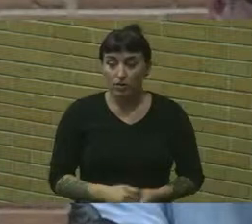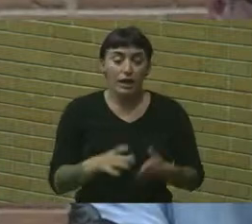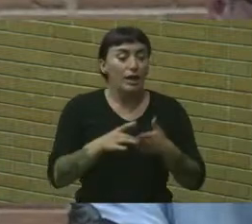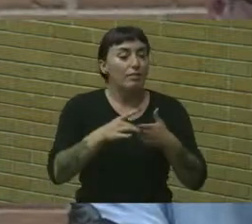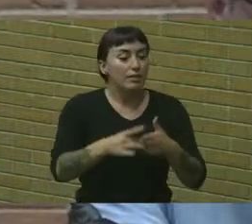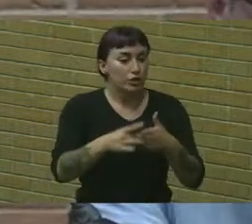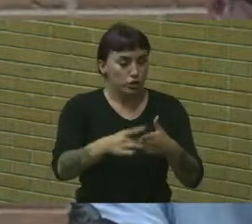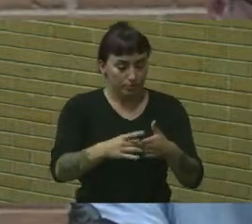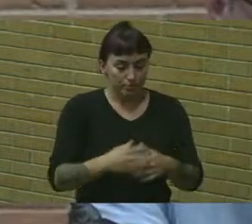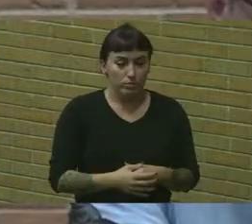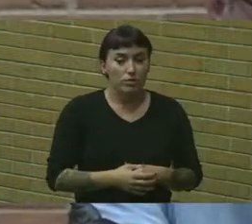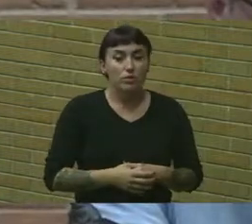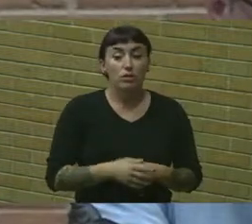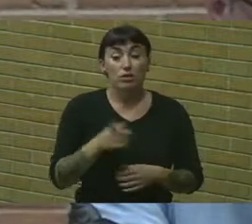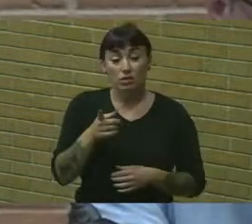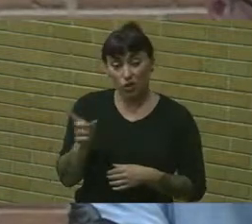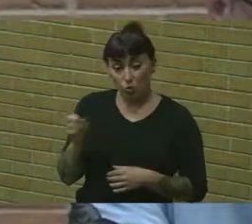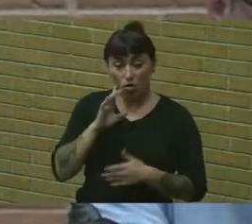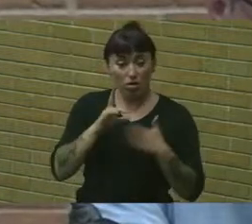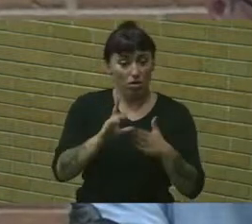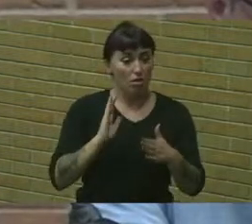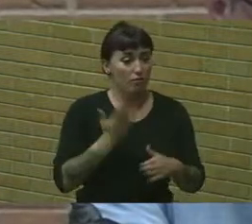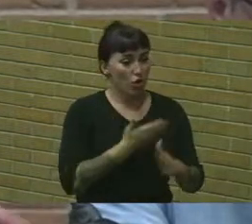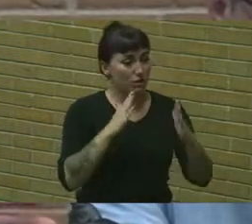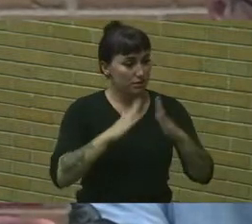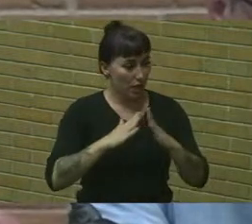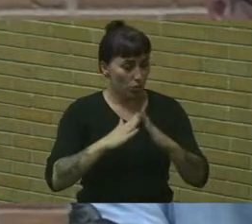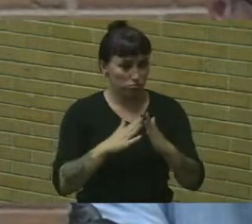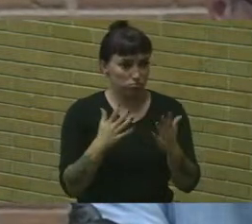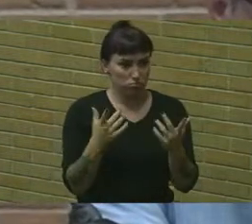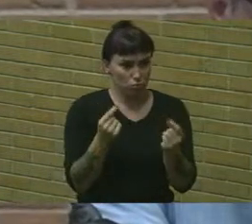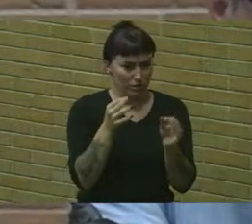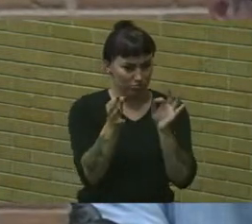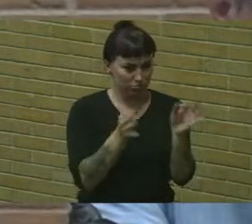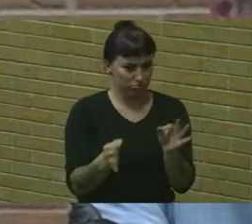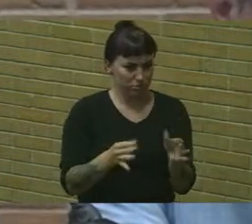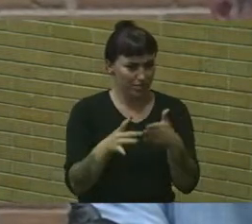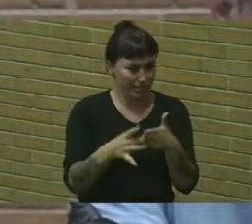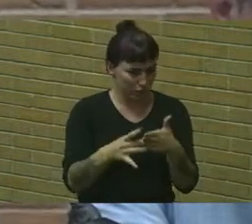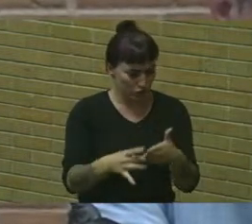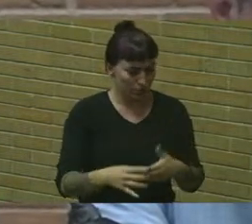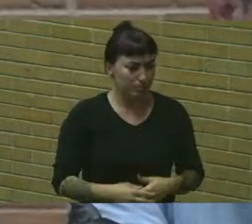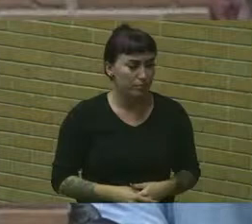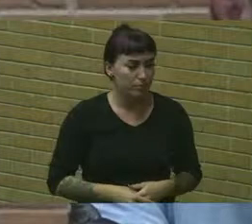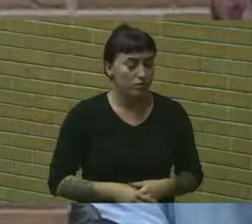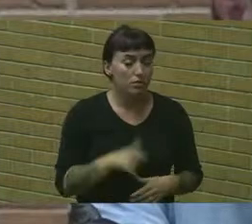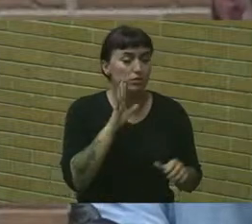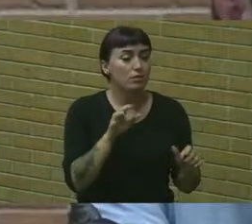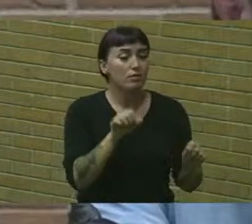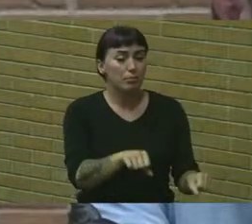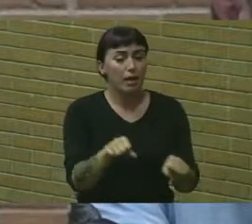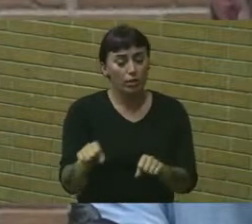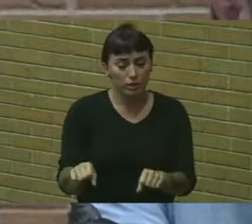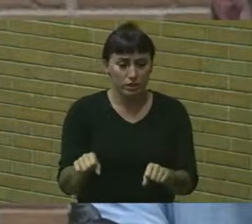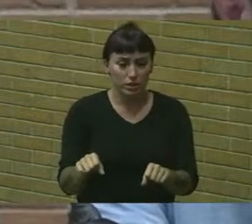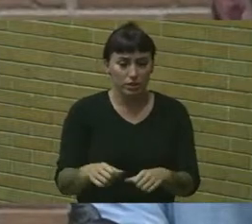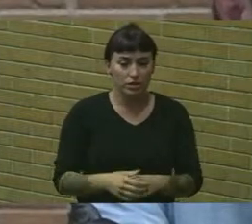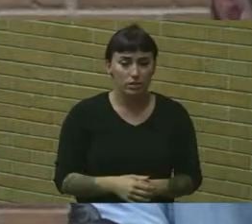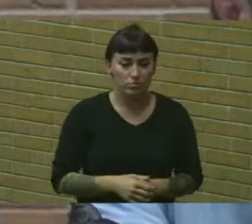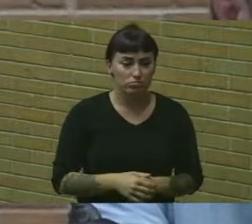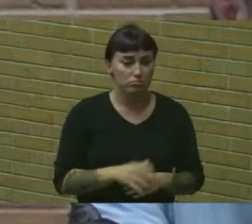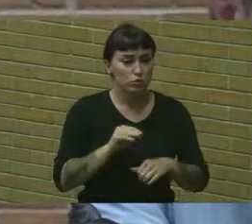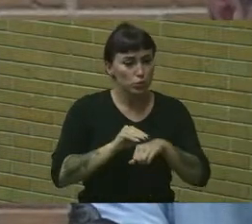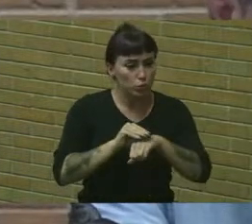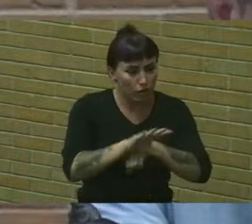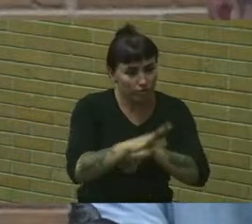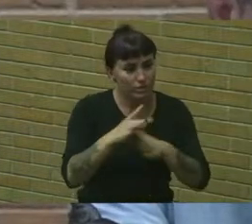Leadership. You are the leadership of our town. What's the definition of leadership? It's the ability to